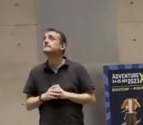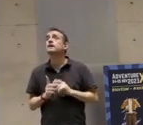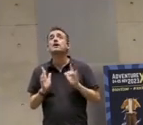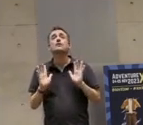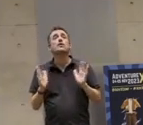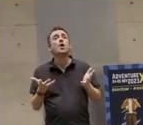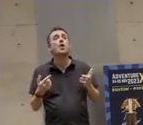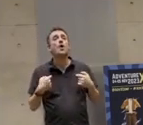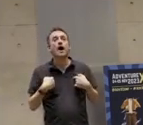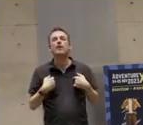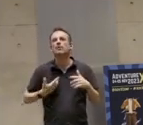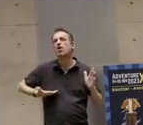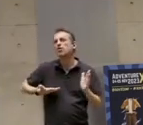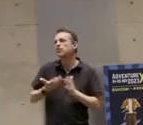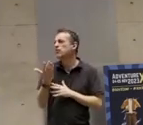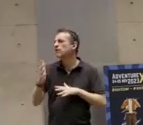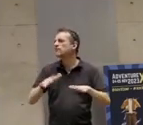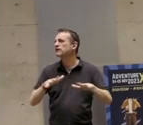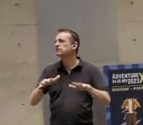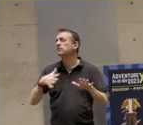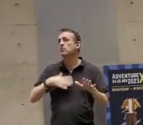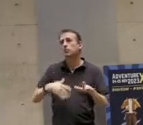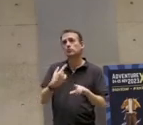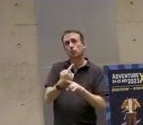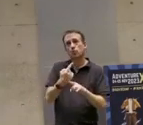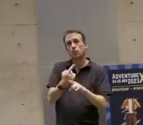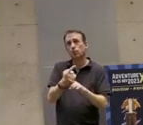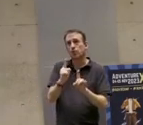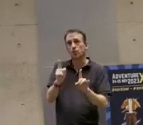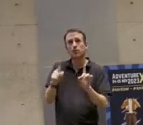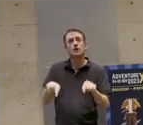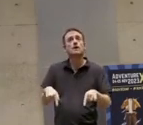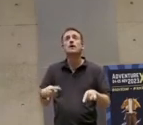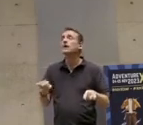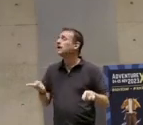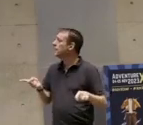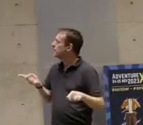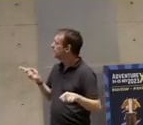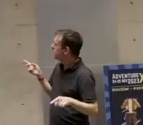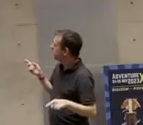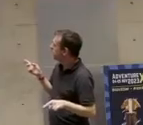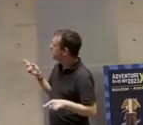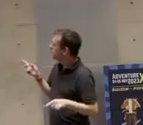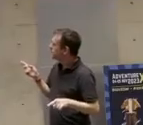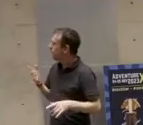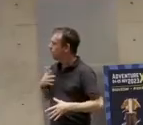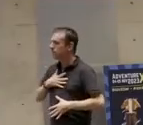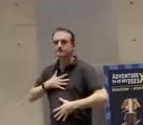So I'm going to rush through this, but I would like to talk briefly about...